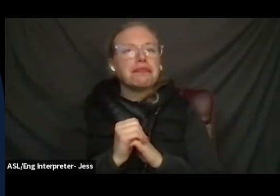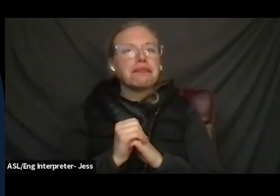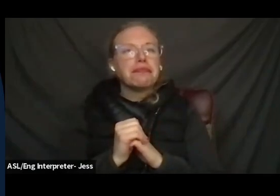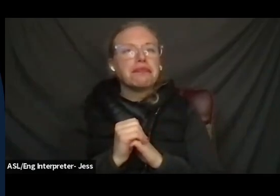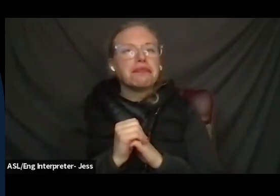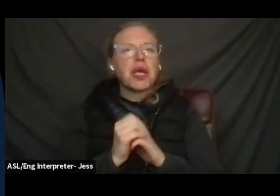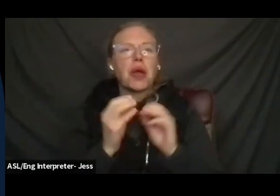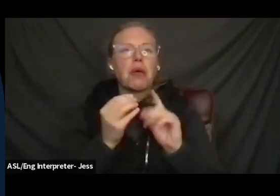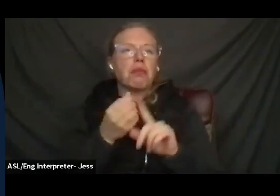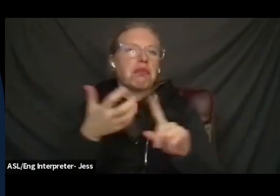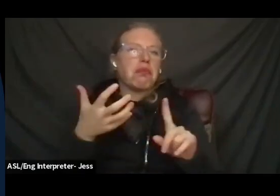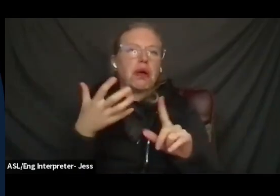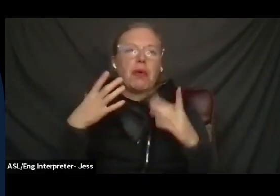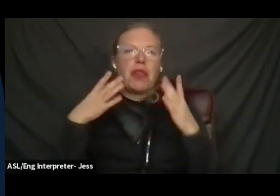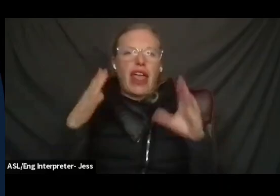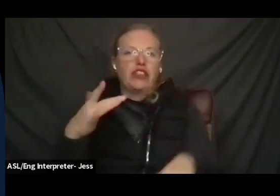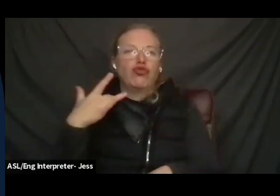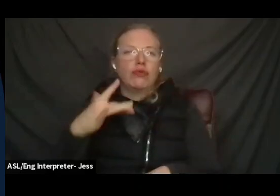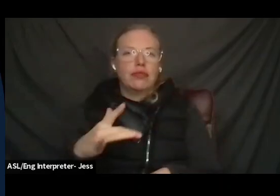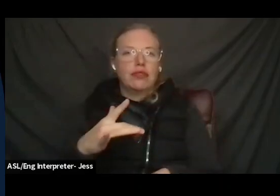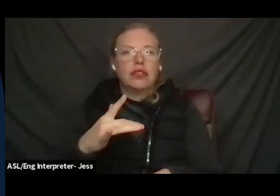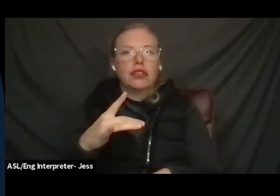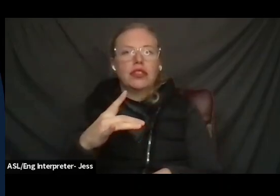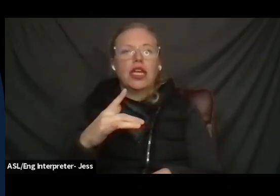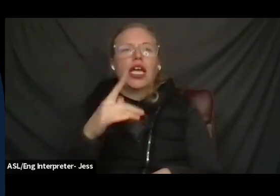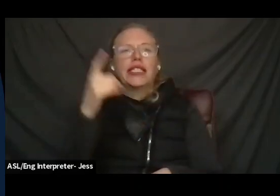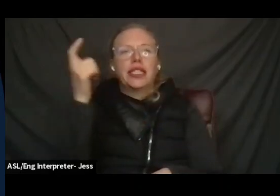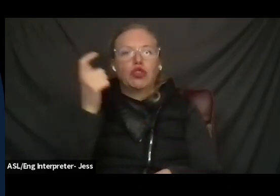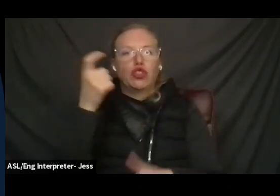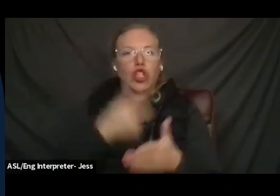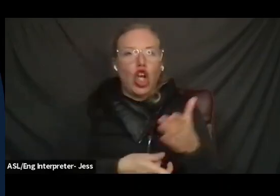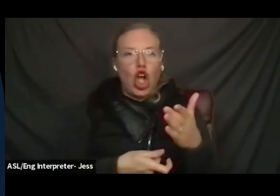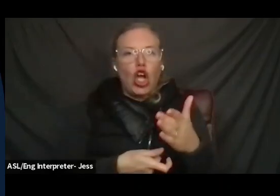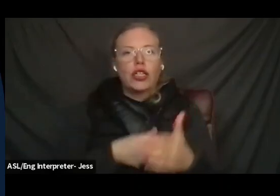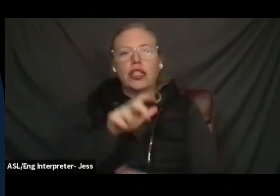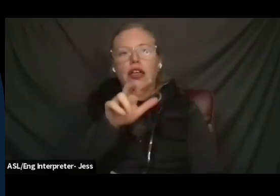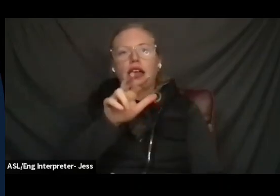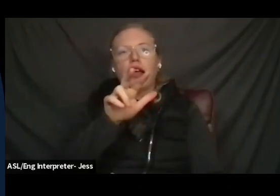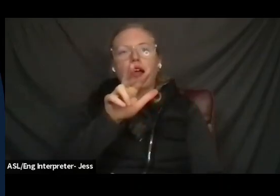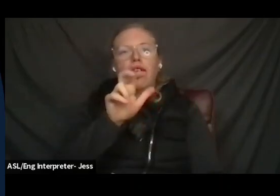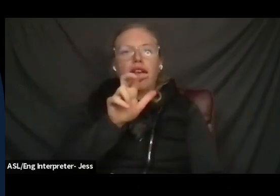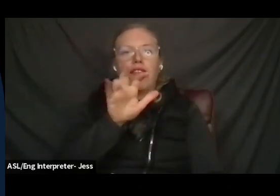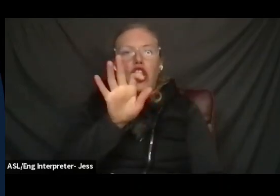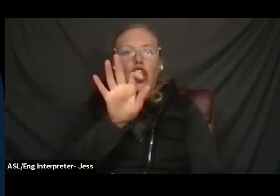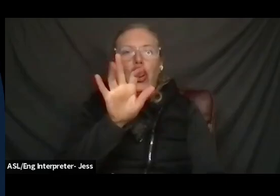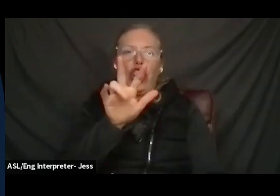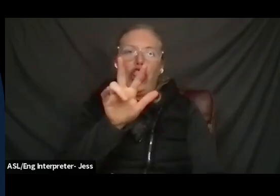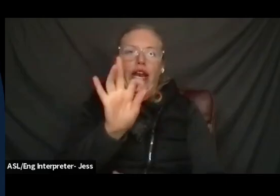Just more information about the Angel Sense. Prescription or subscription cost $539 per year.